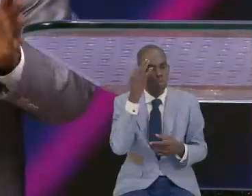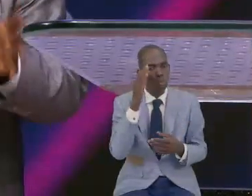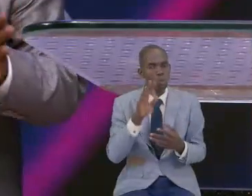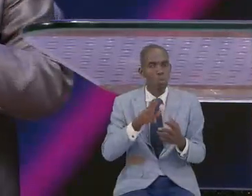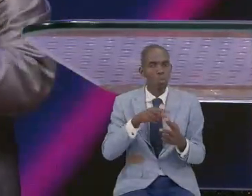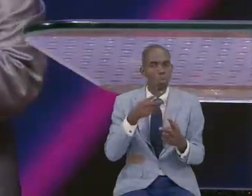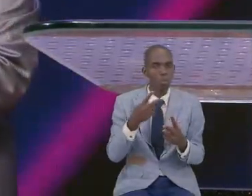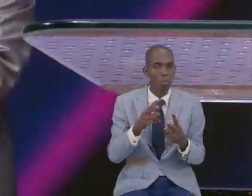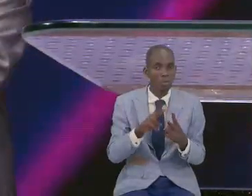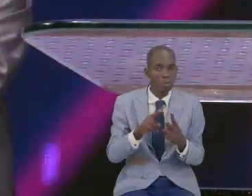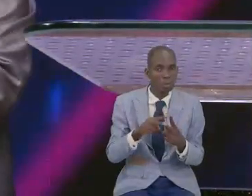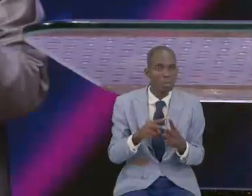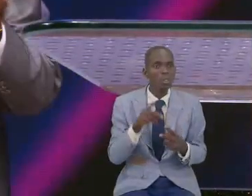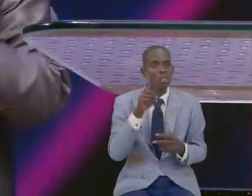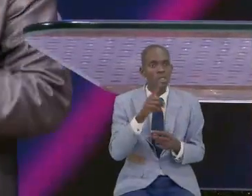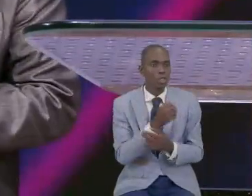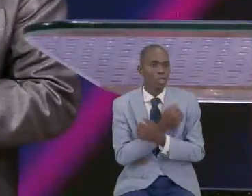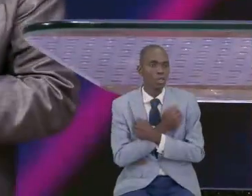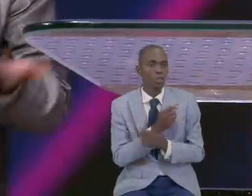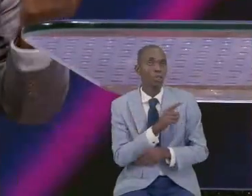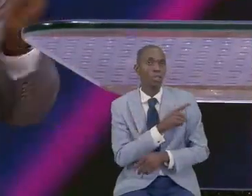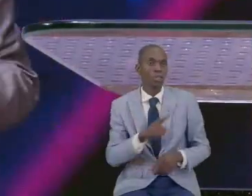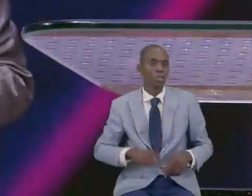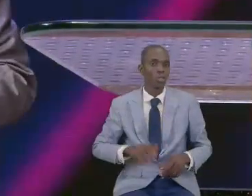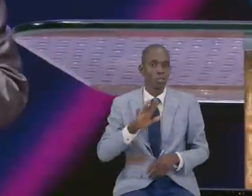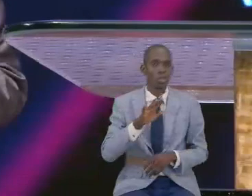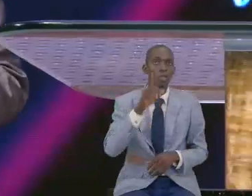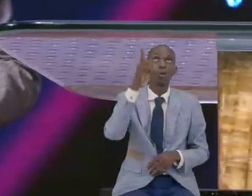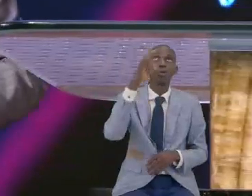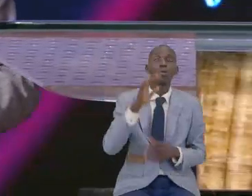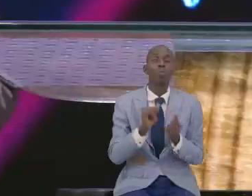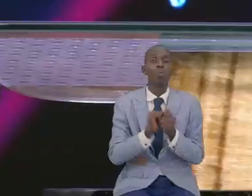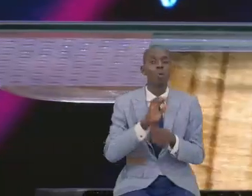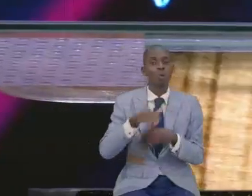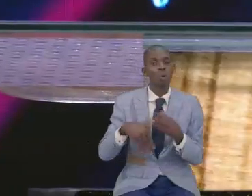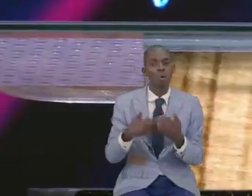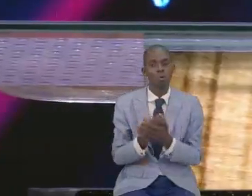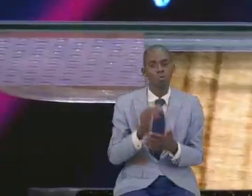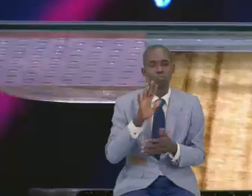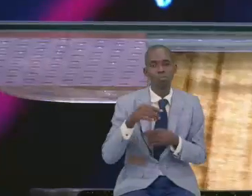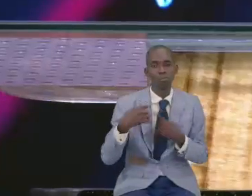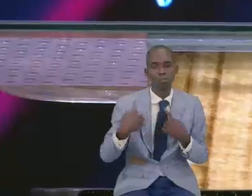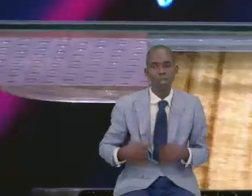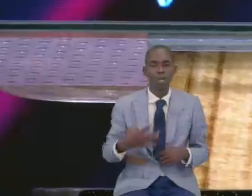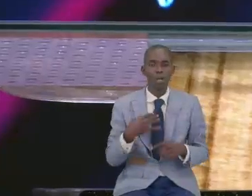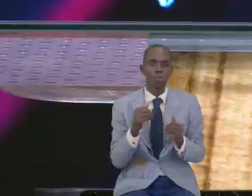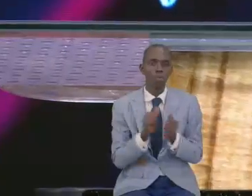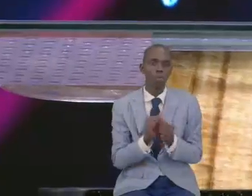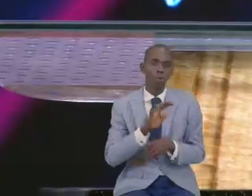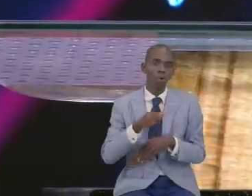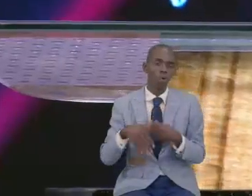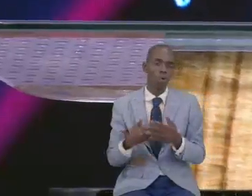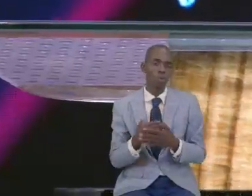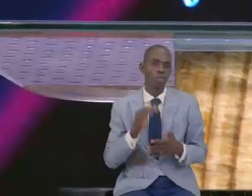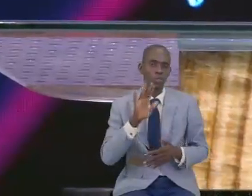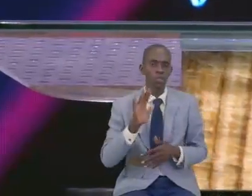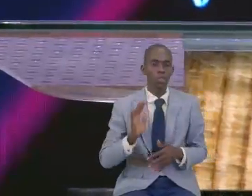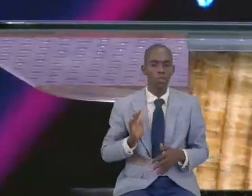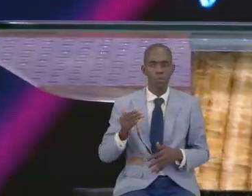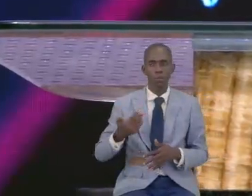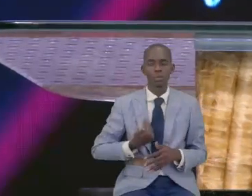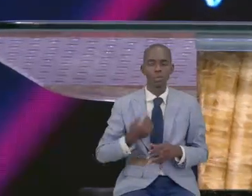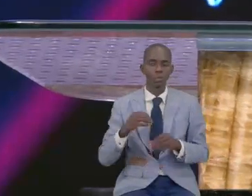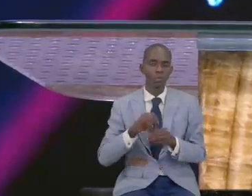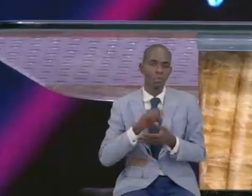whether ye love the Lord your God with all your heart and with all your soul soul. Then in verse 4, it